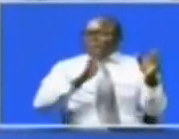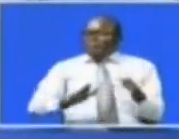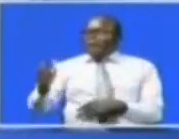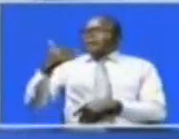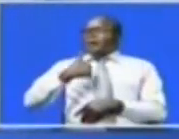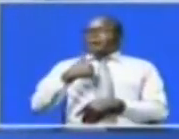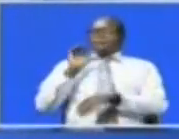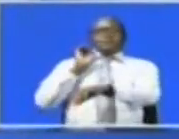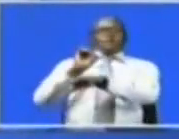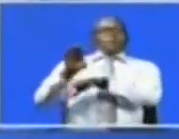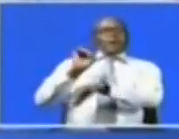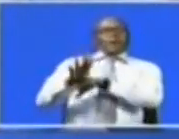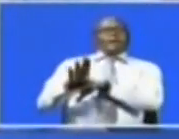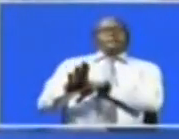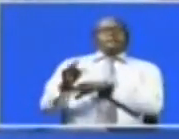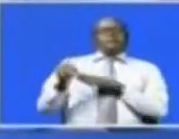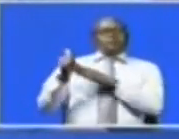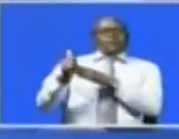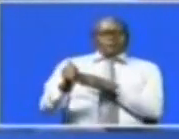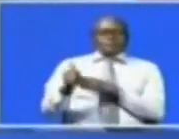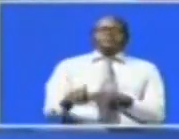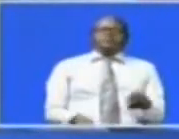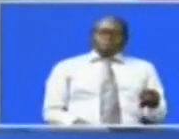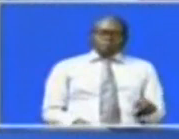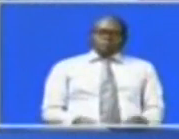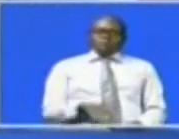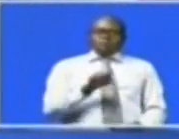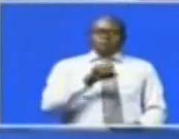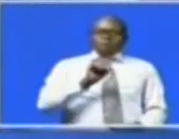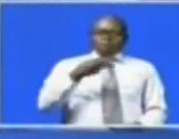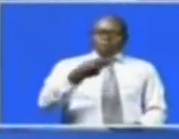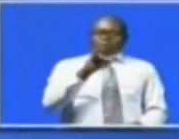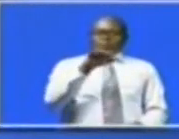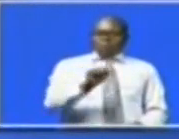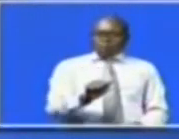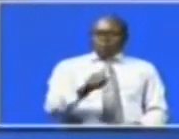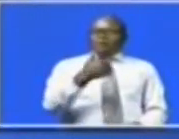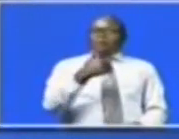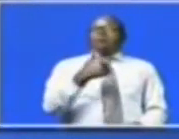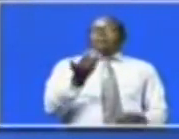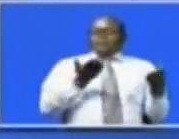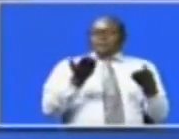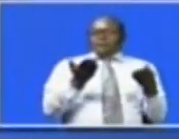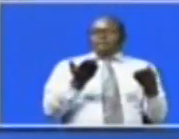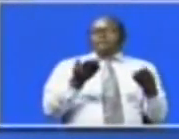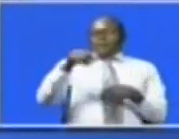place, guiding, being Sophia, at the far front? Sophia, I serve a government with a chief executive